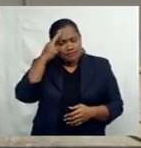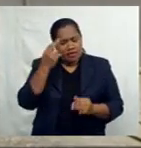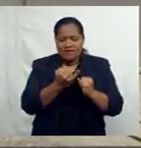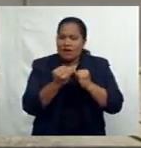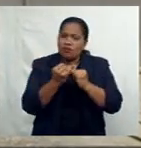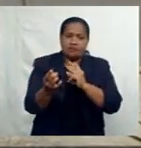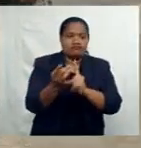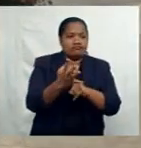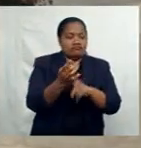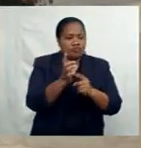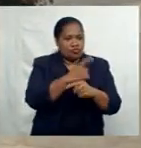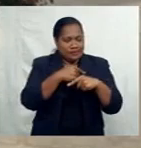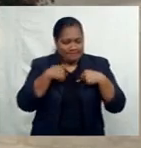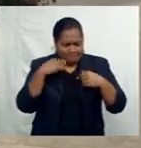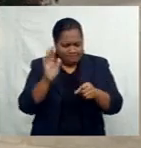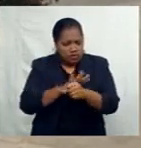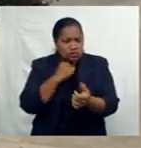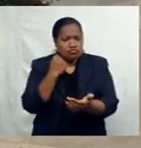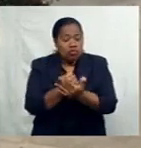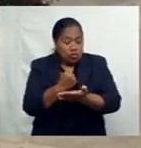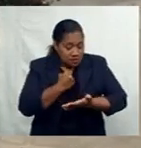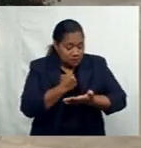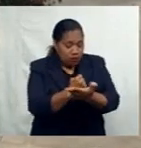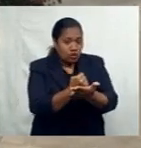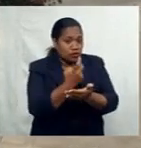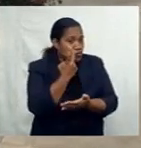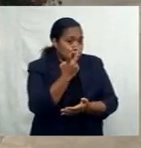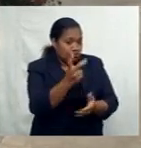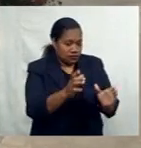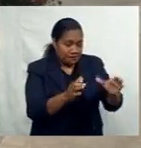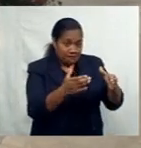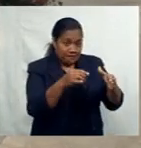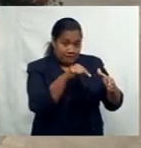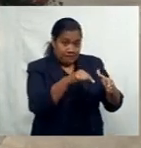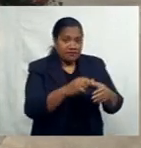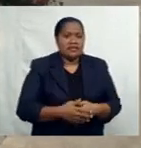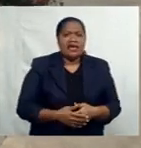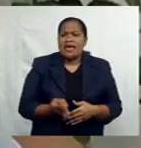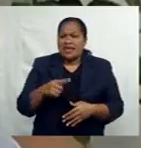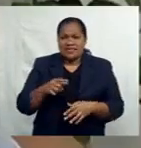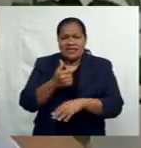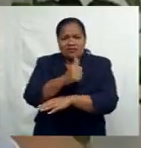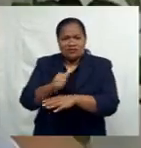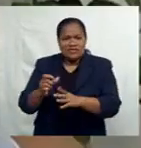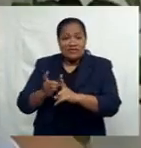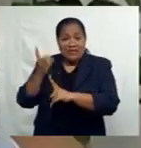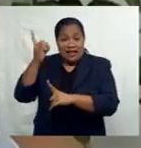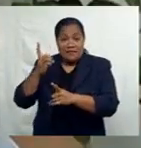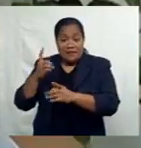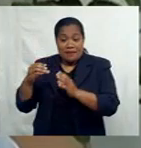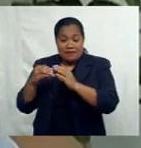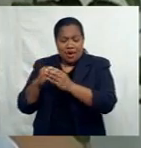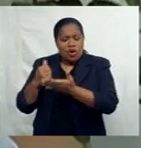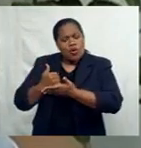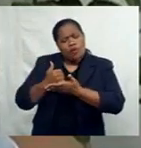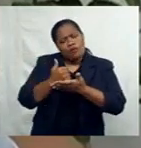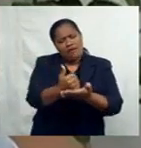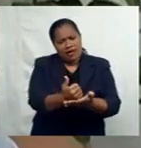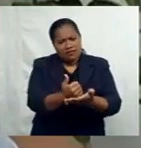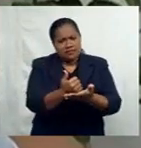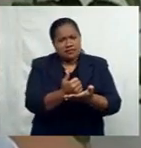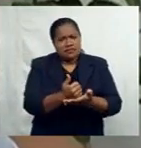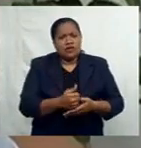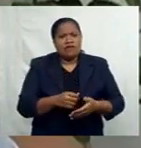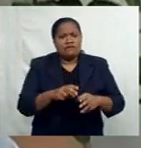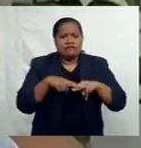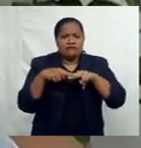also make sure we support the tourism industry. And indeed, the Asian Development Bank, we have provided assistance to Fiji Airways, and we are also